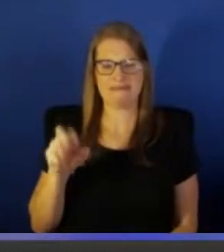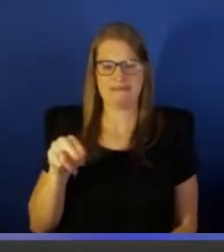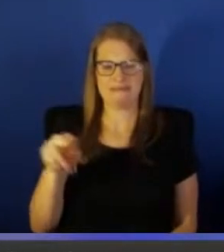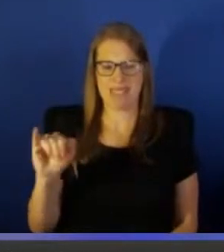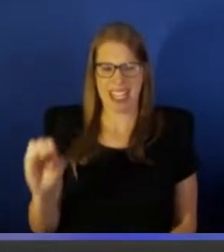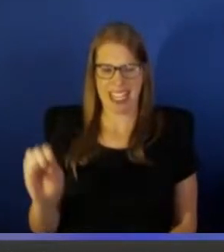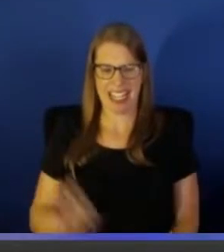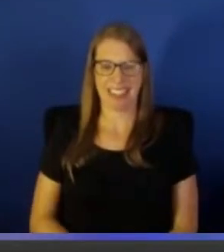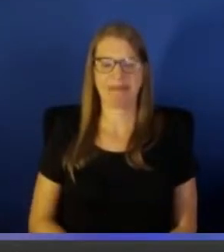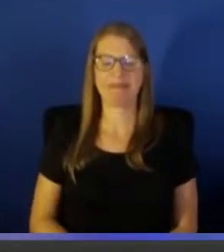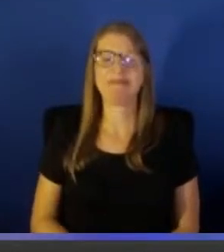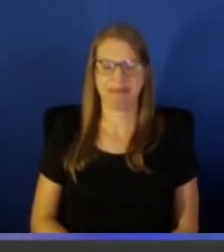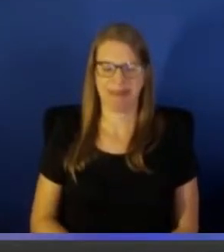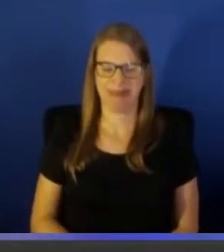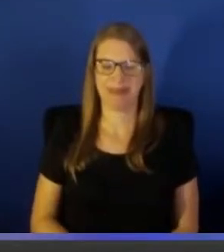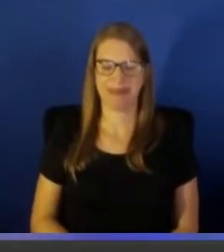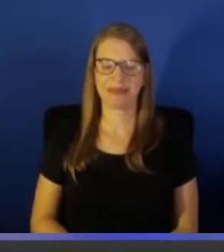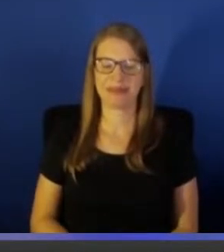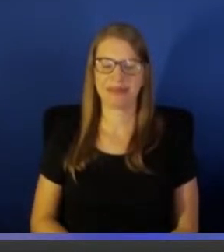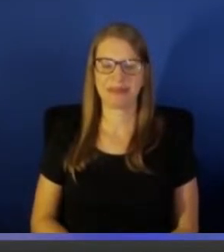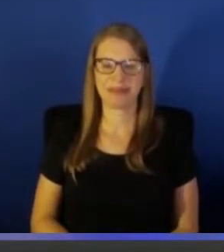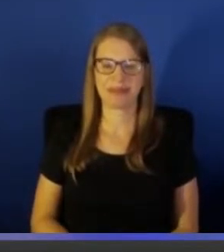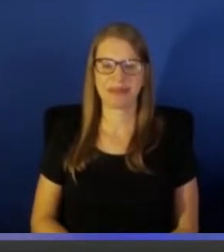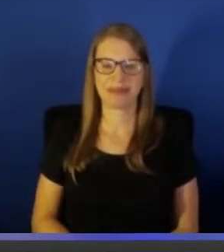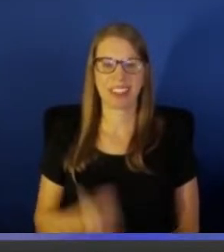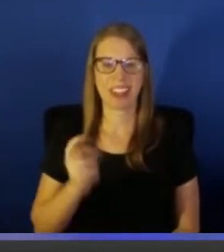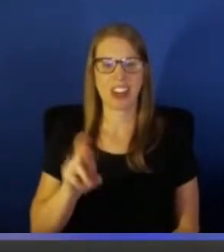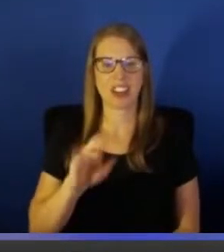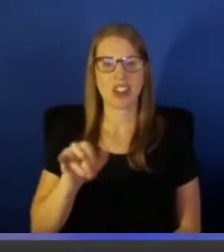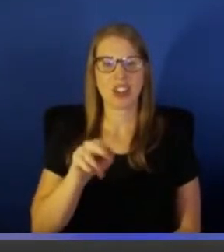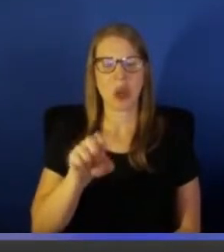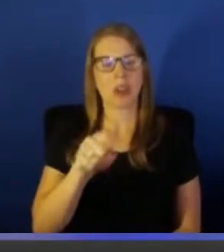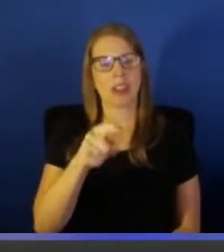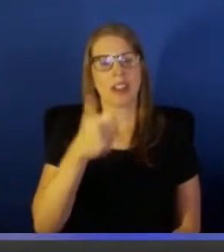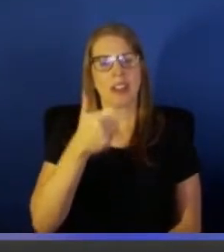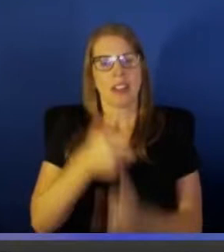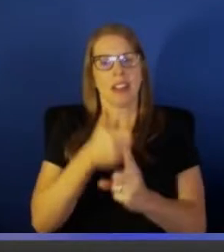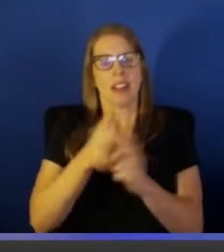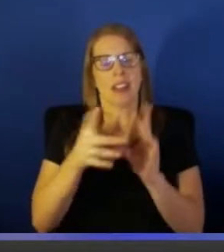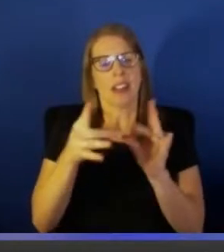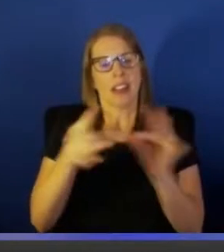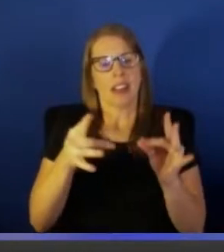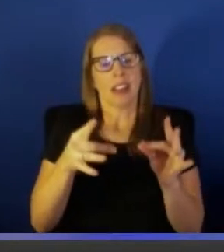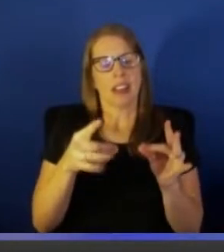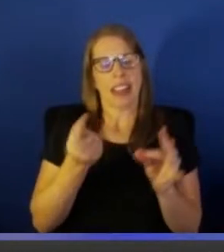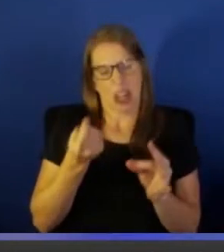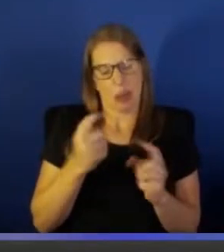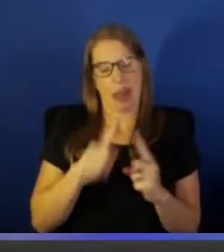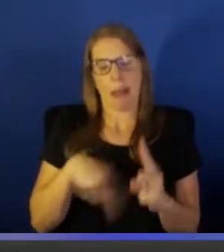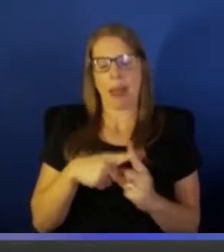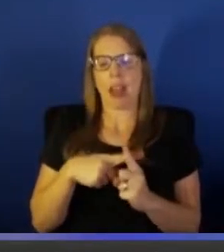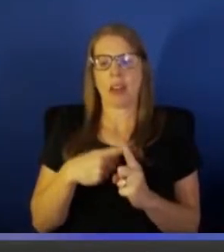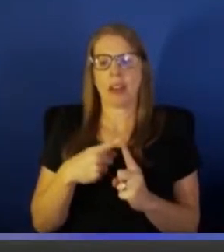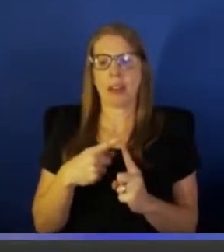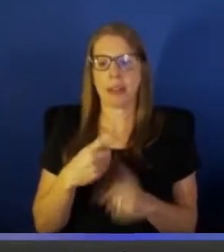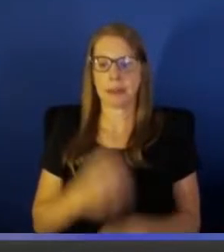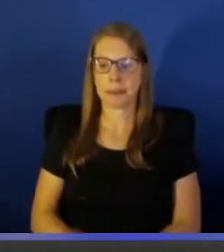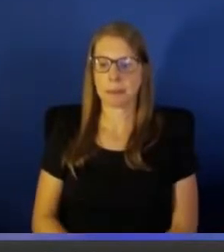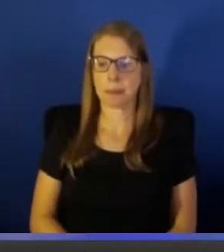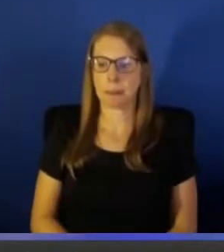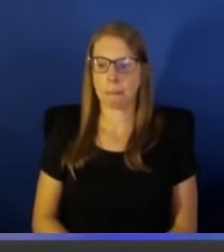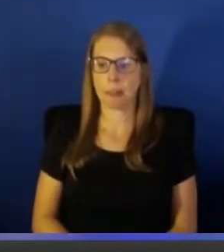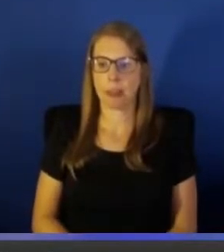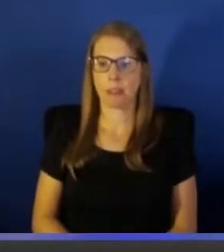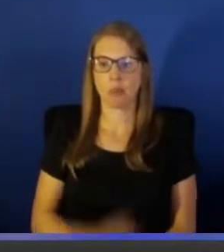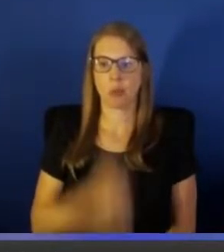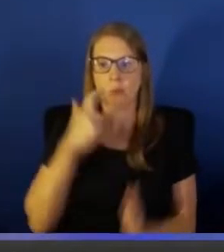things. So Dr. Jones, and you kind of have talked about it a little bit, but so we see this, you know, shift